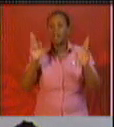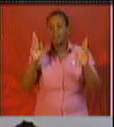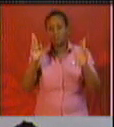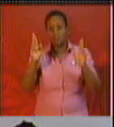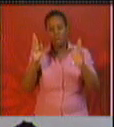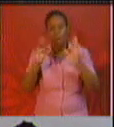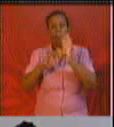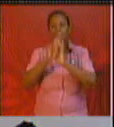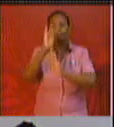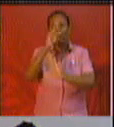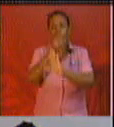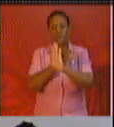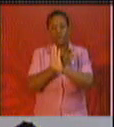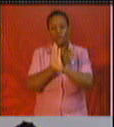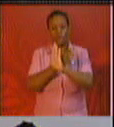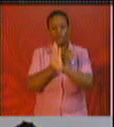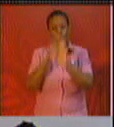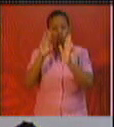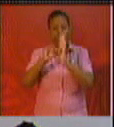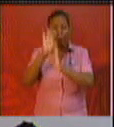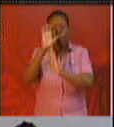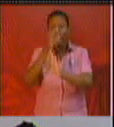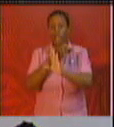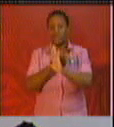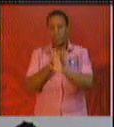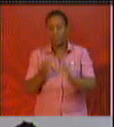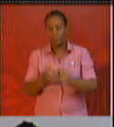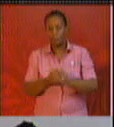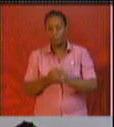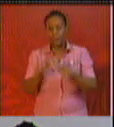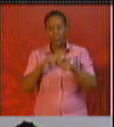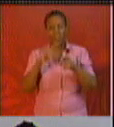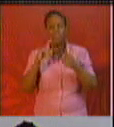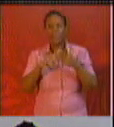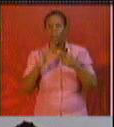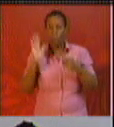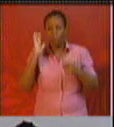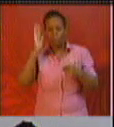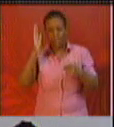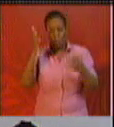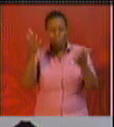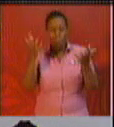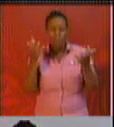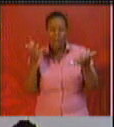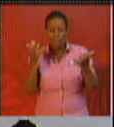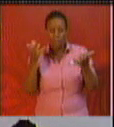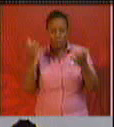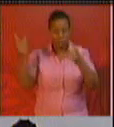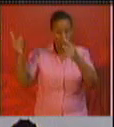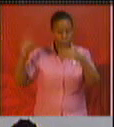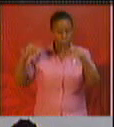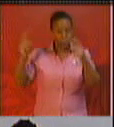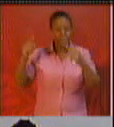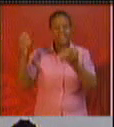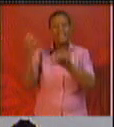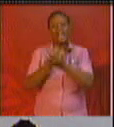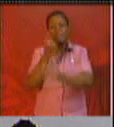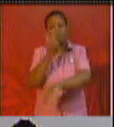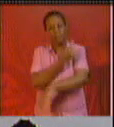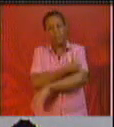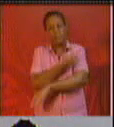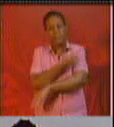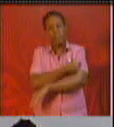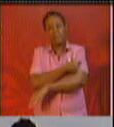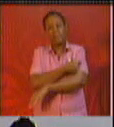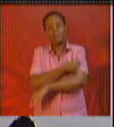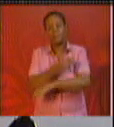forward to the actual active participation of the target groups. We're looking forward to the robust uptake. We're hoping that